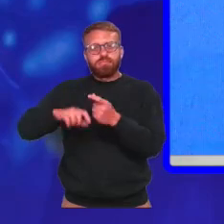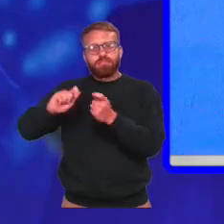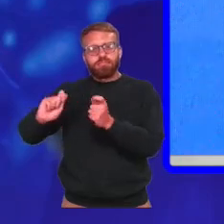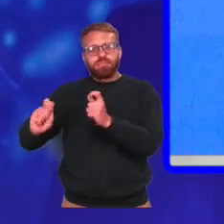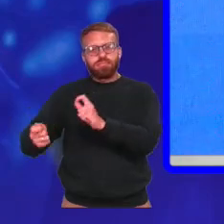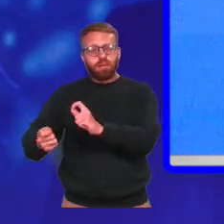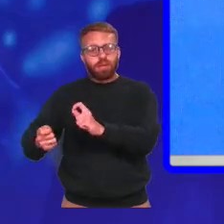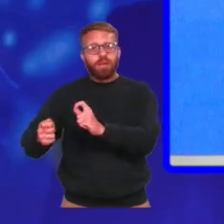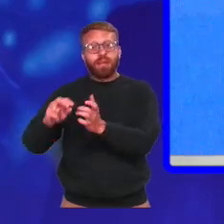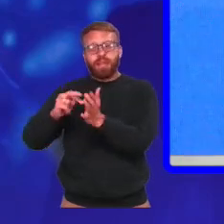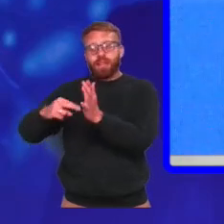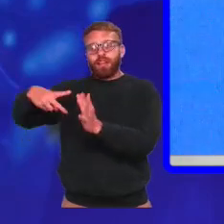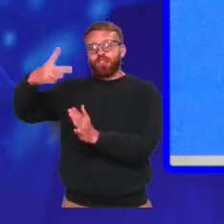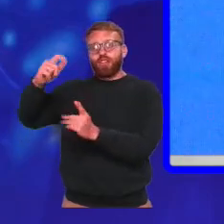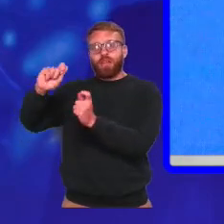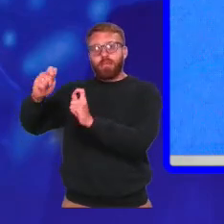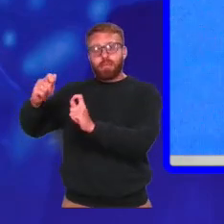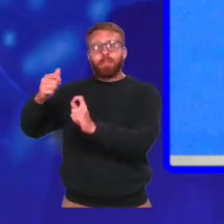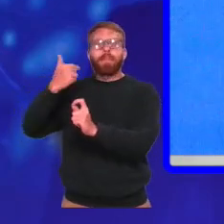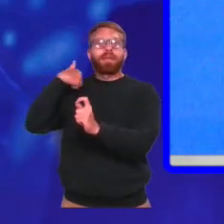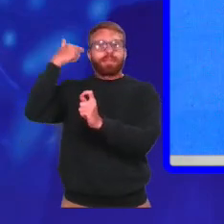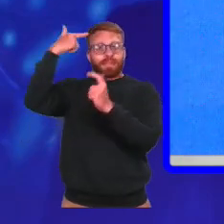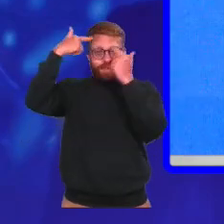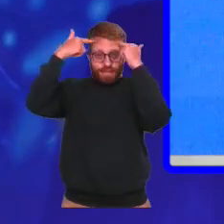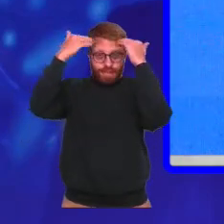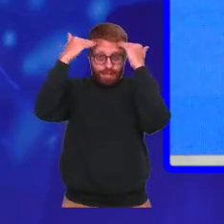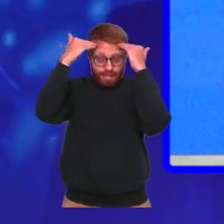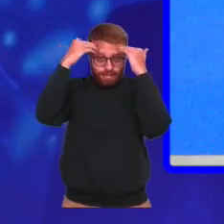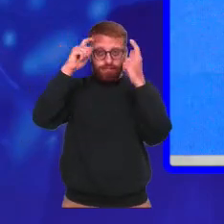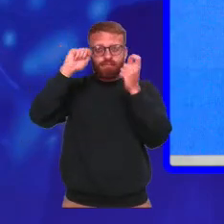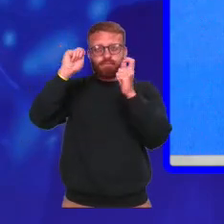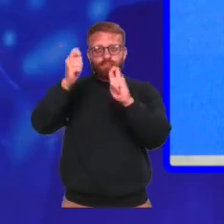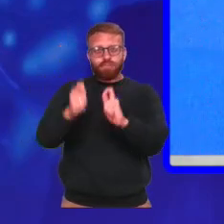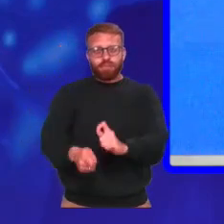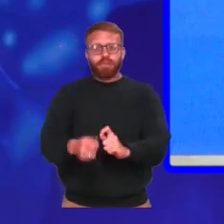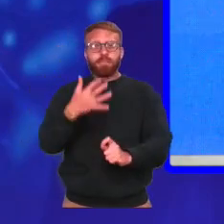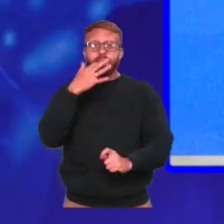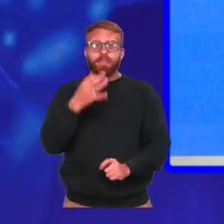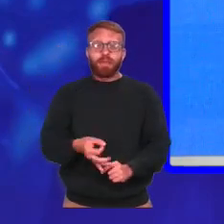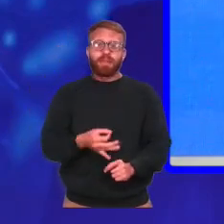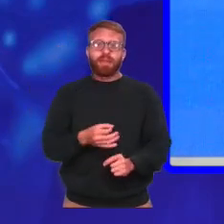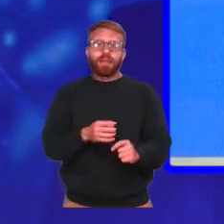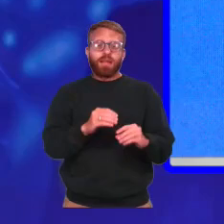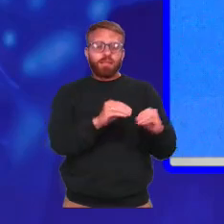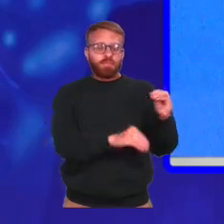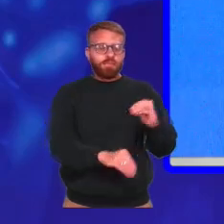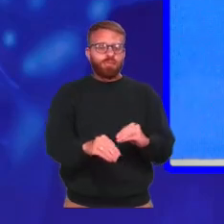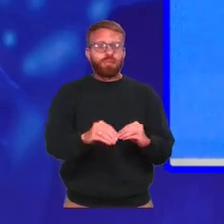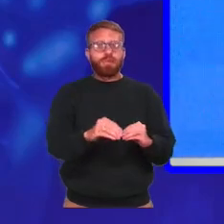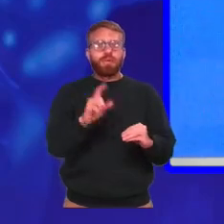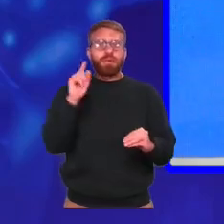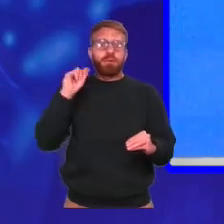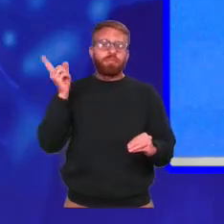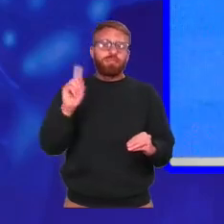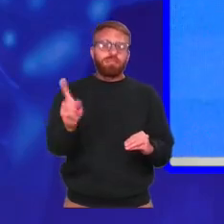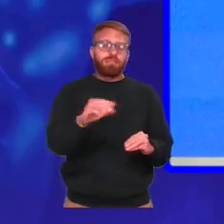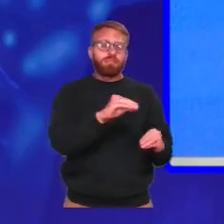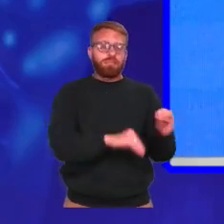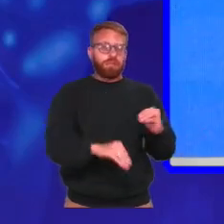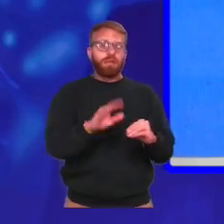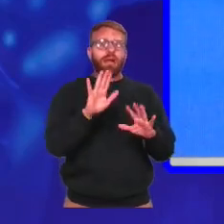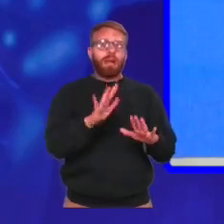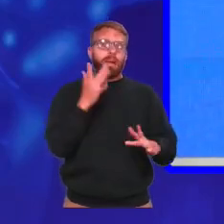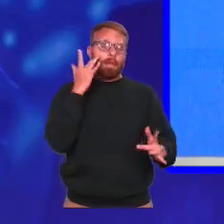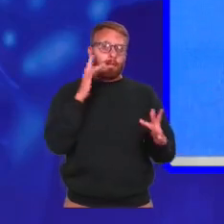that everywhere in the company. A lot of the tools that we built historically only work for PlayStation. Tools, localization tools only work for PlayStation. So adding a